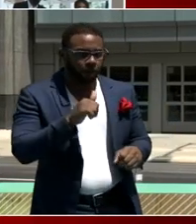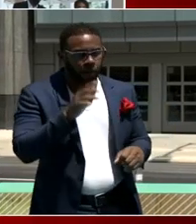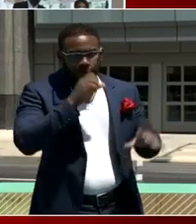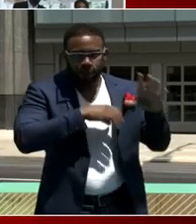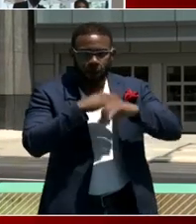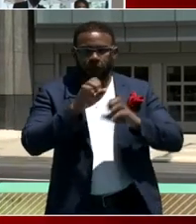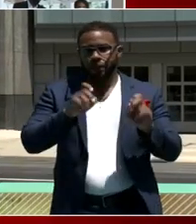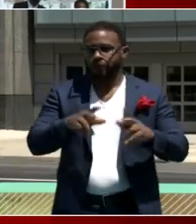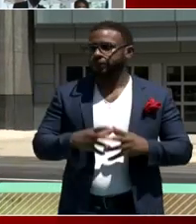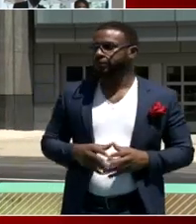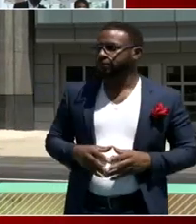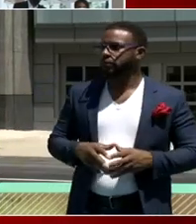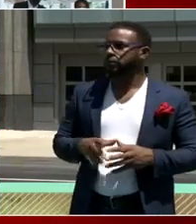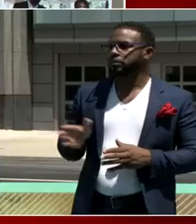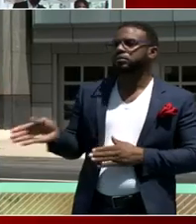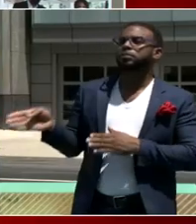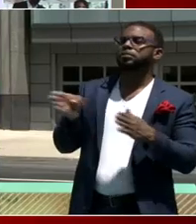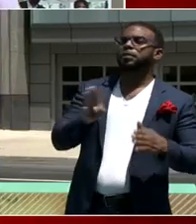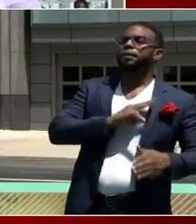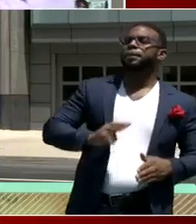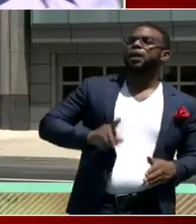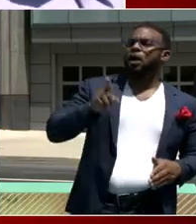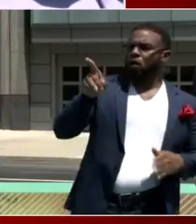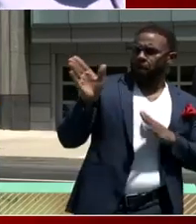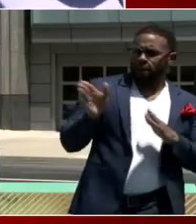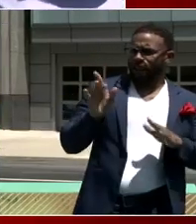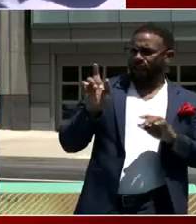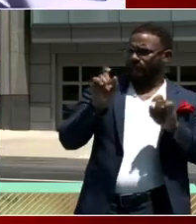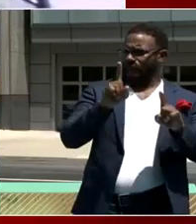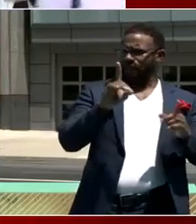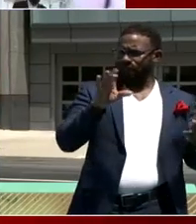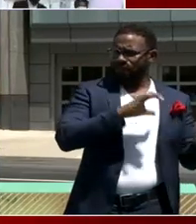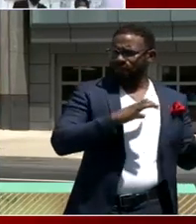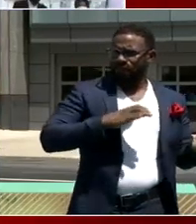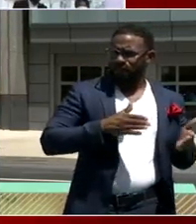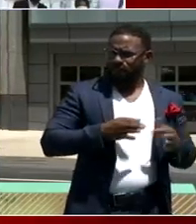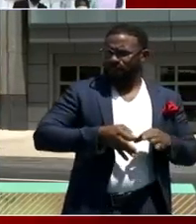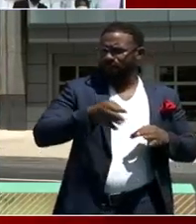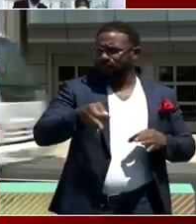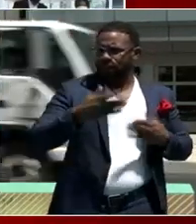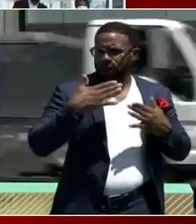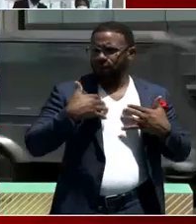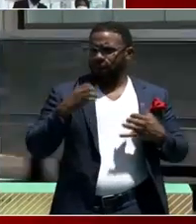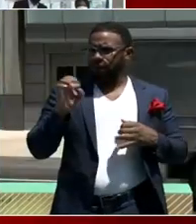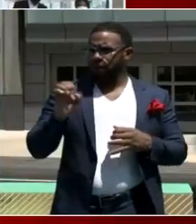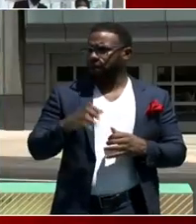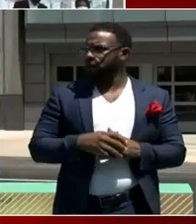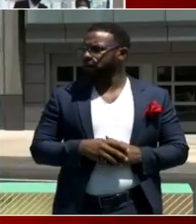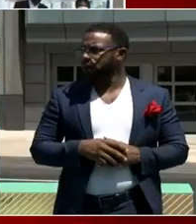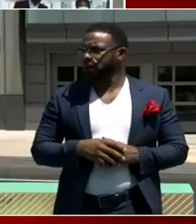these opportunities. Mayor Bowser, for you, are you planning to ask the council to extend the public health emergency?